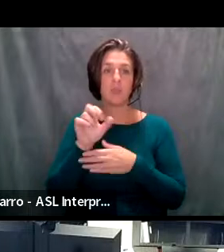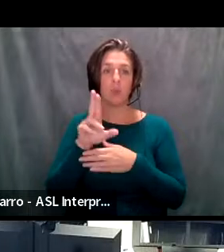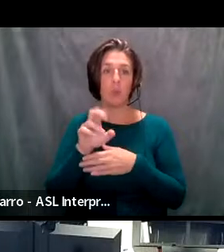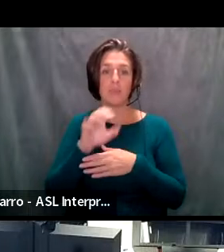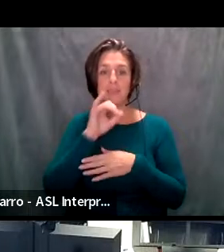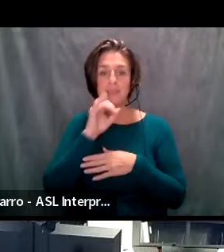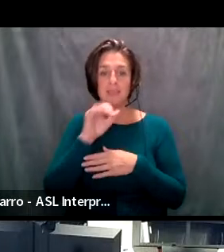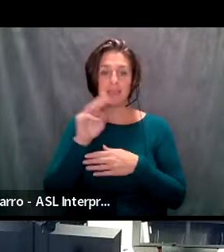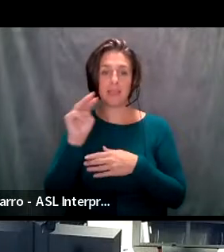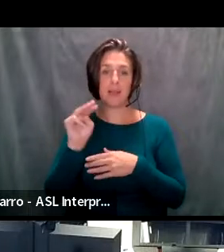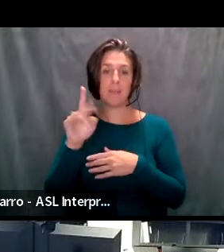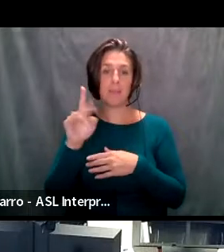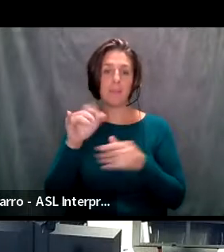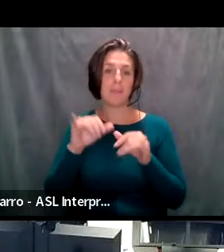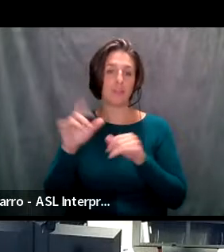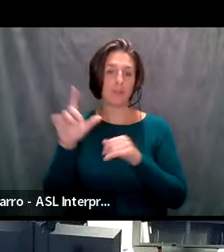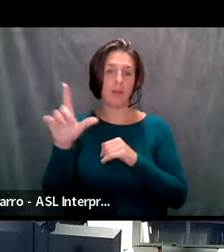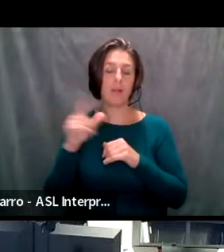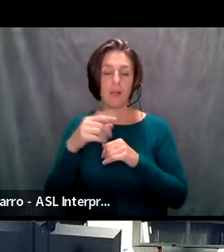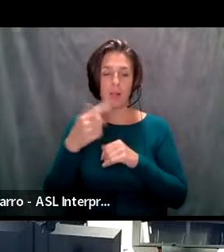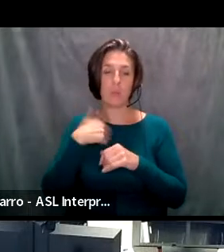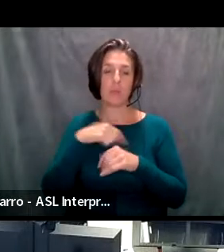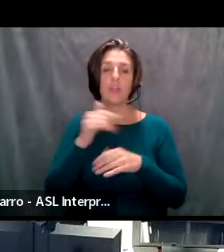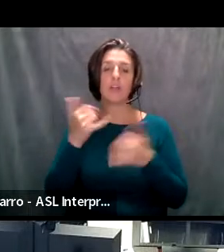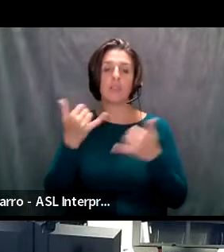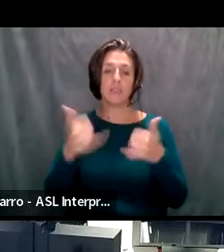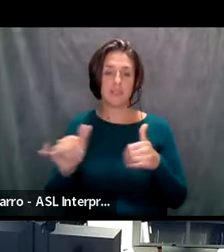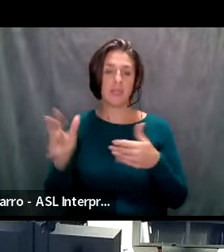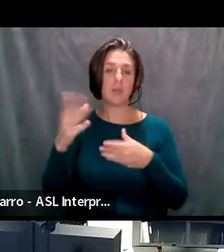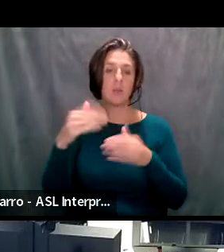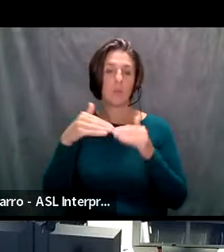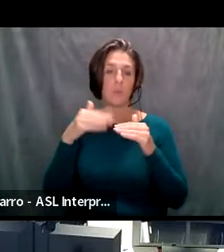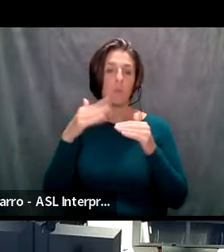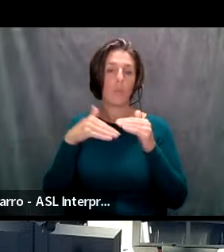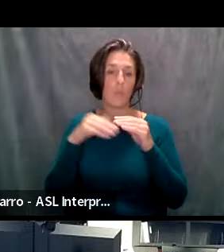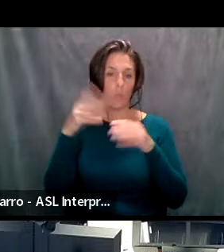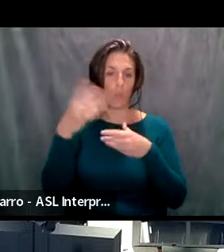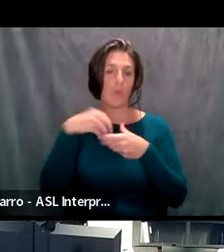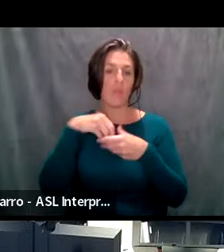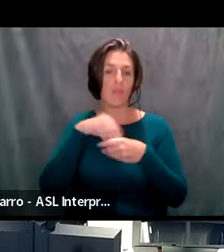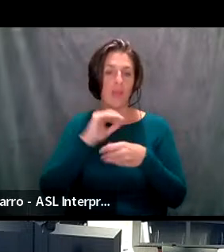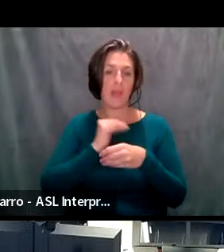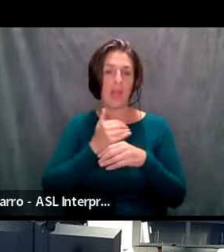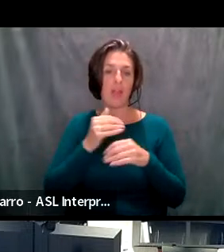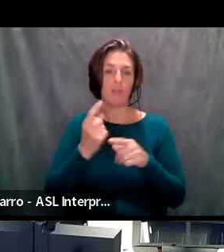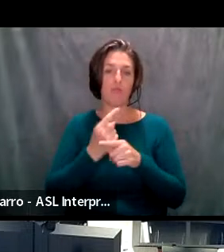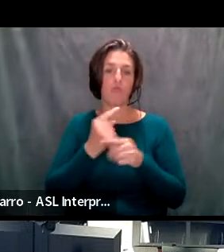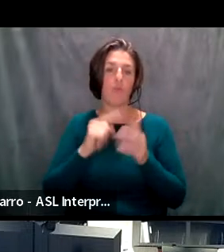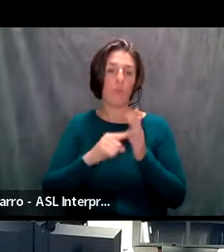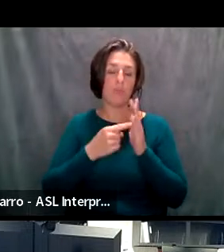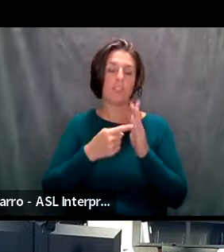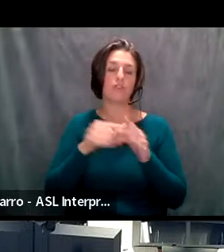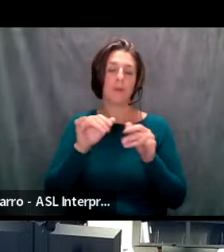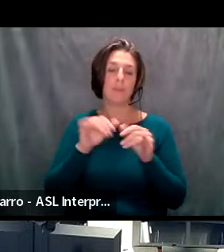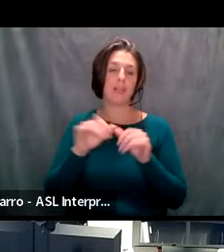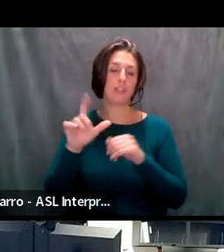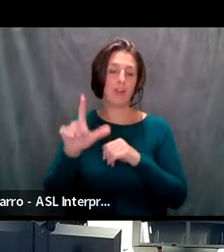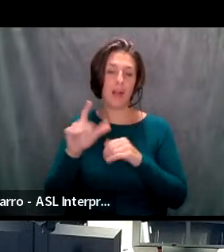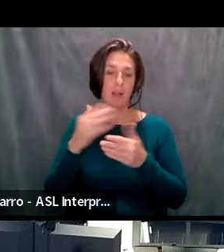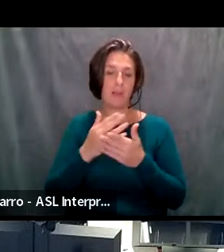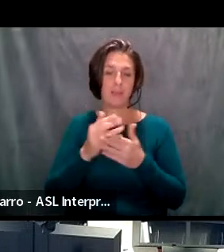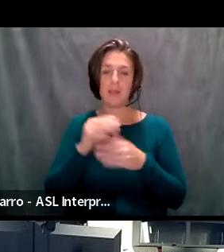L. We still are within our original Measure L budget, and we haven't gone into our